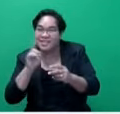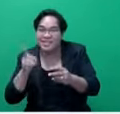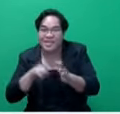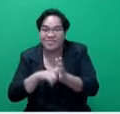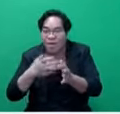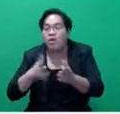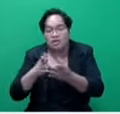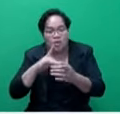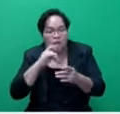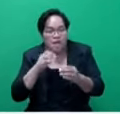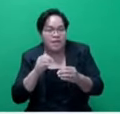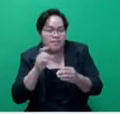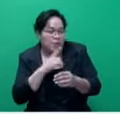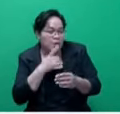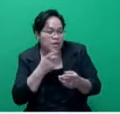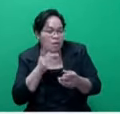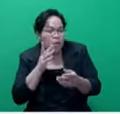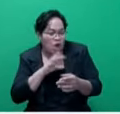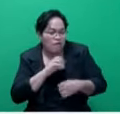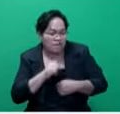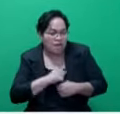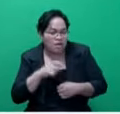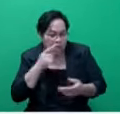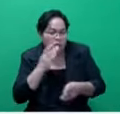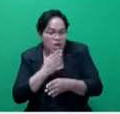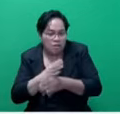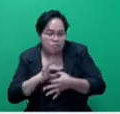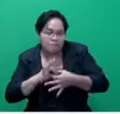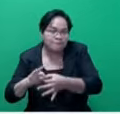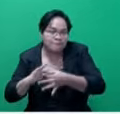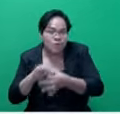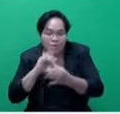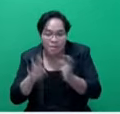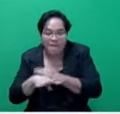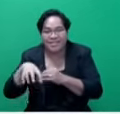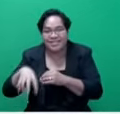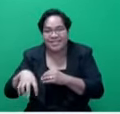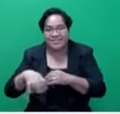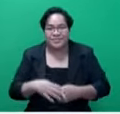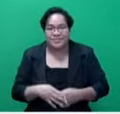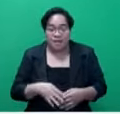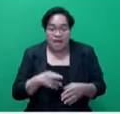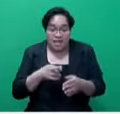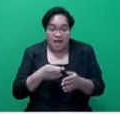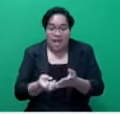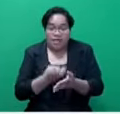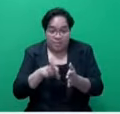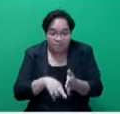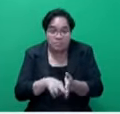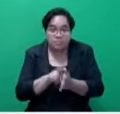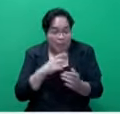we can work closely with the private sector in this area. Whilst economic recovery is our